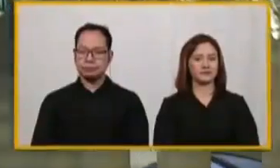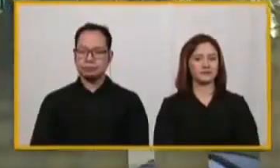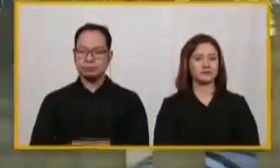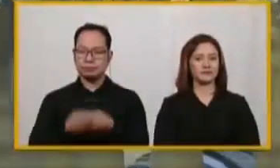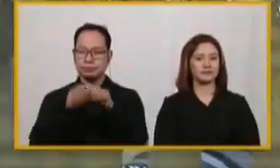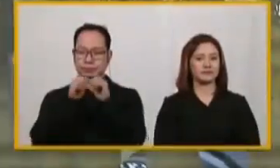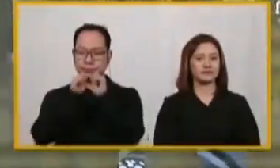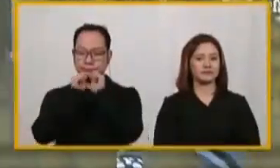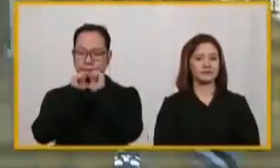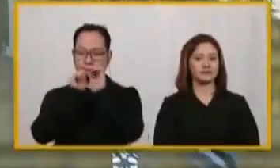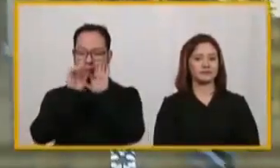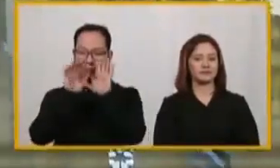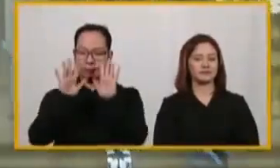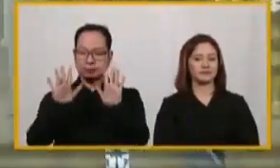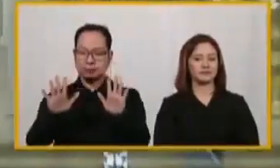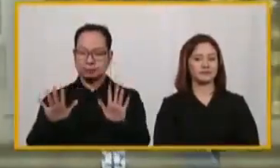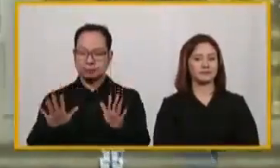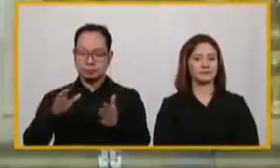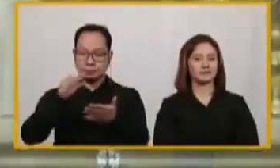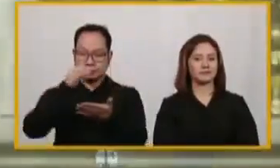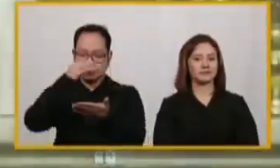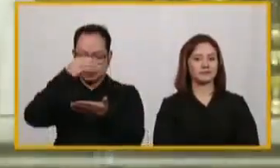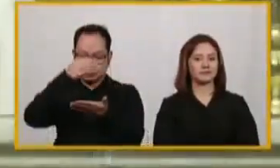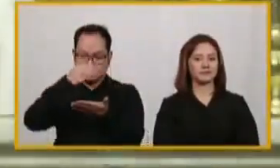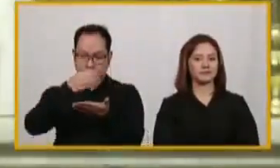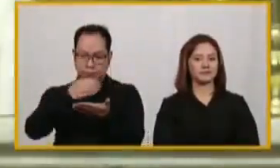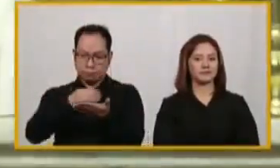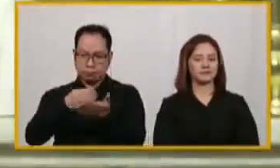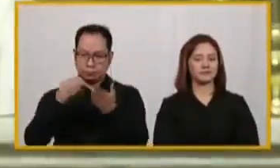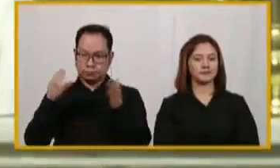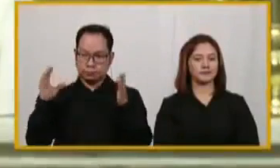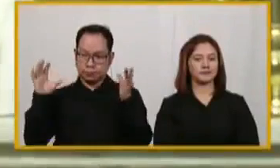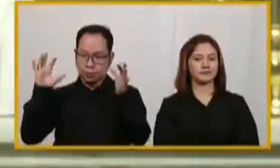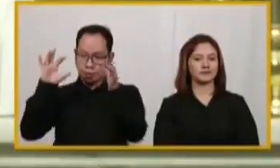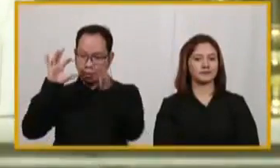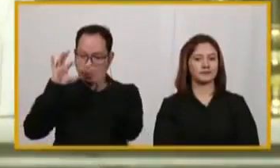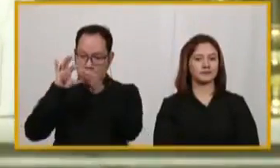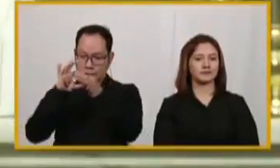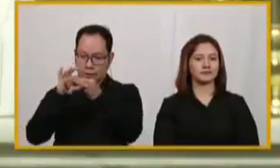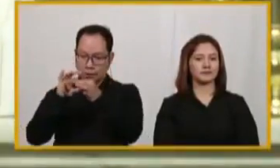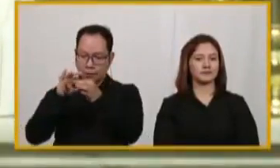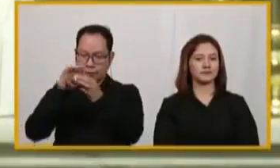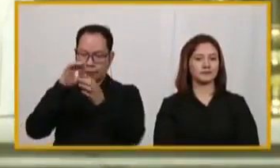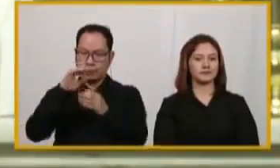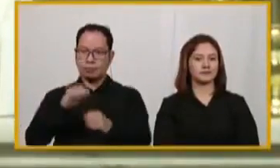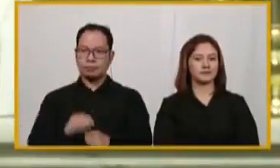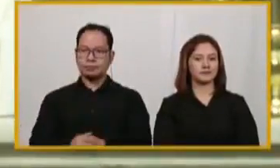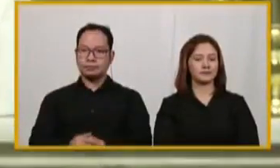Blessing cup is a communion with the